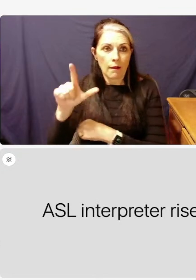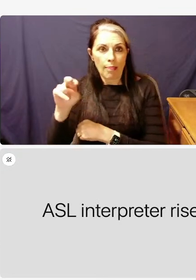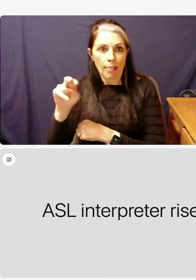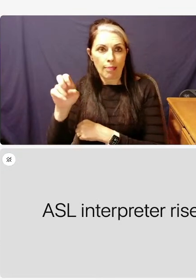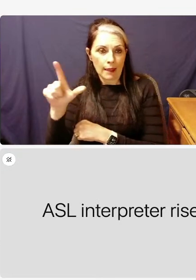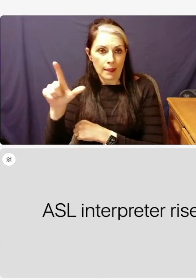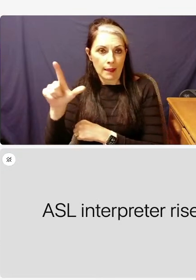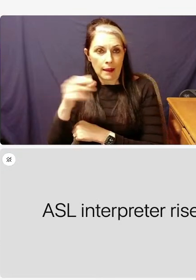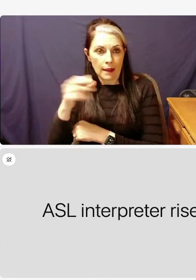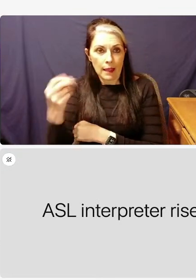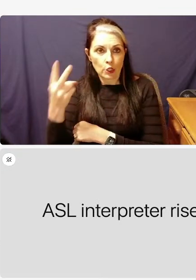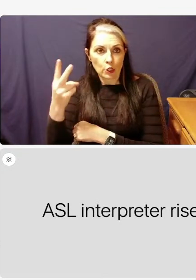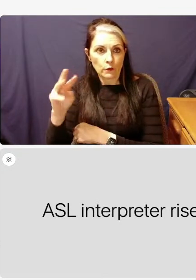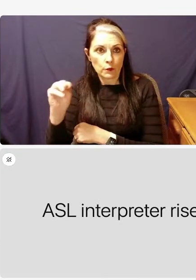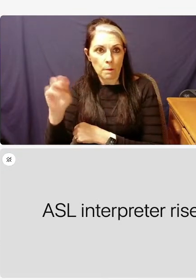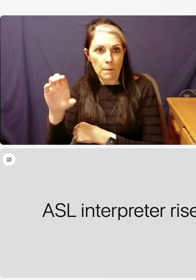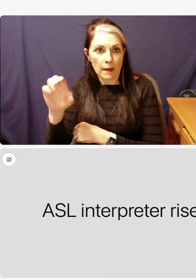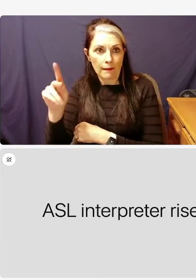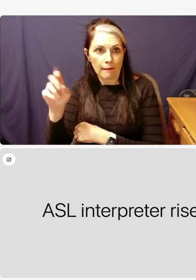those amendments